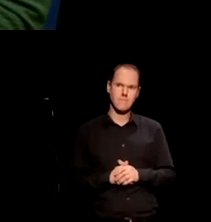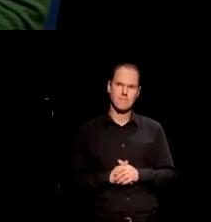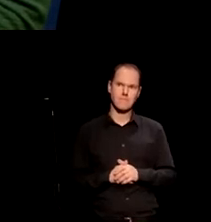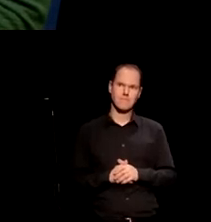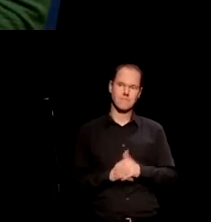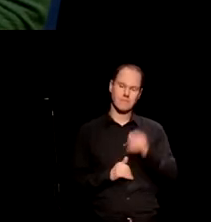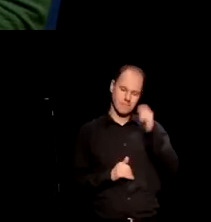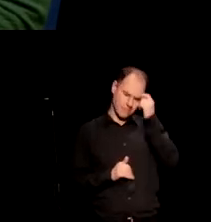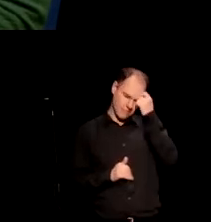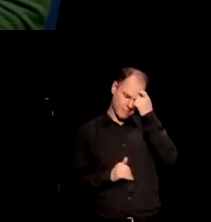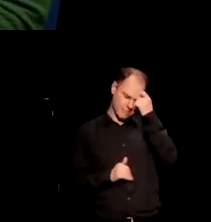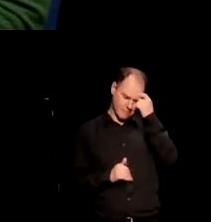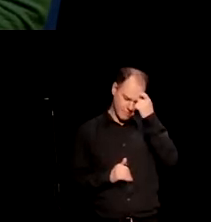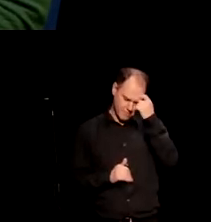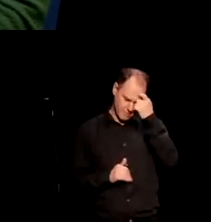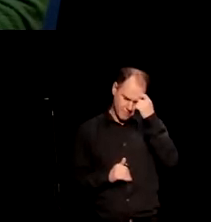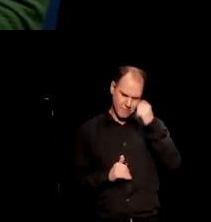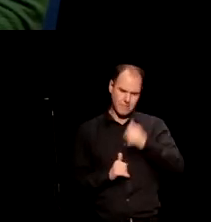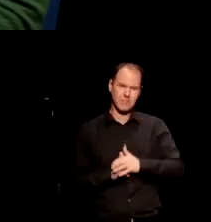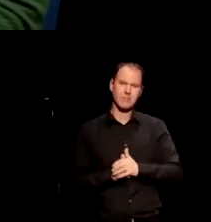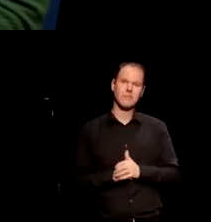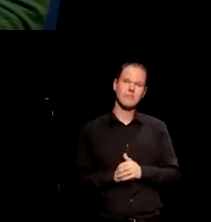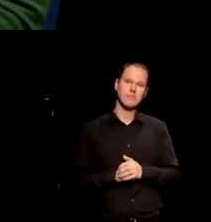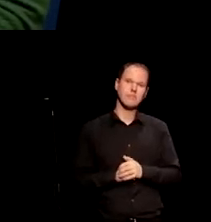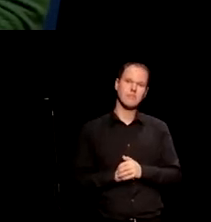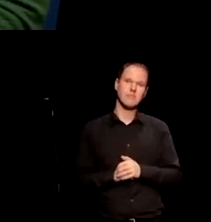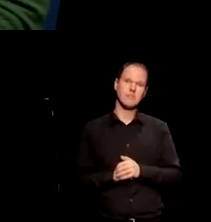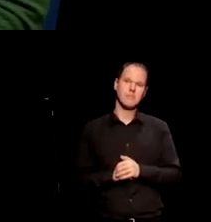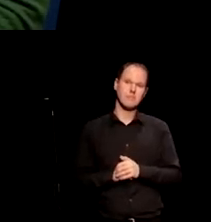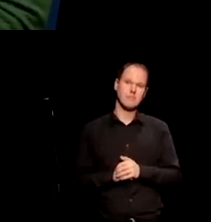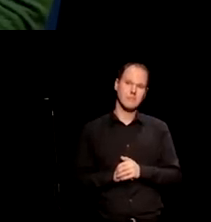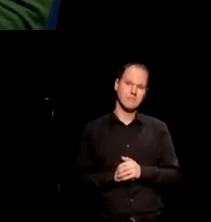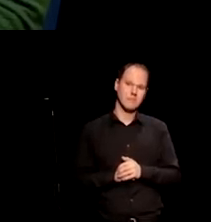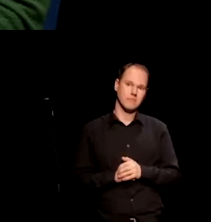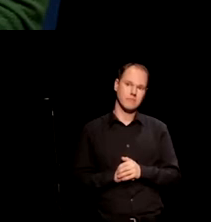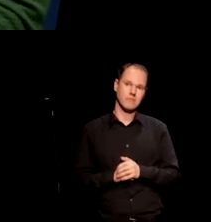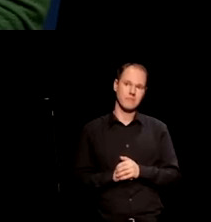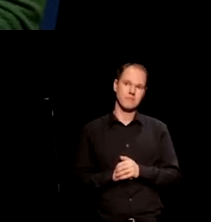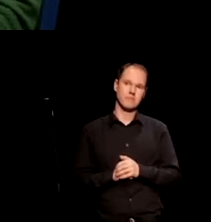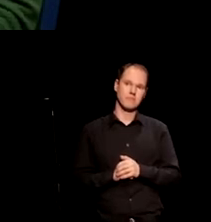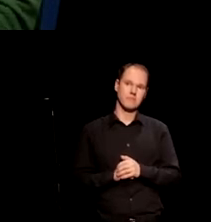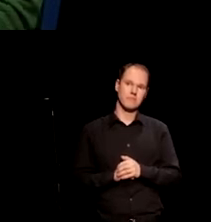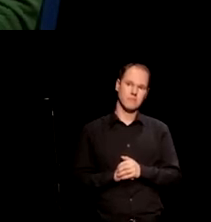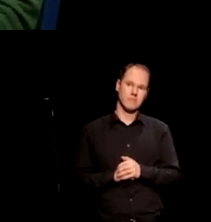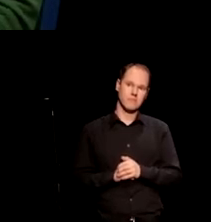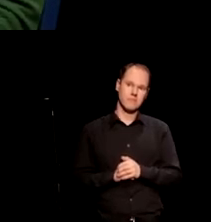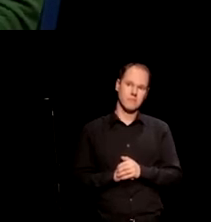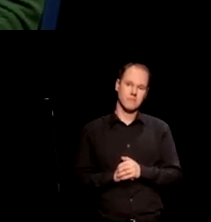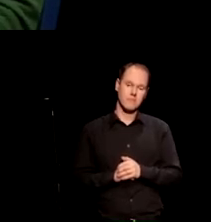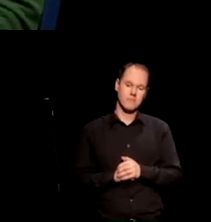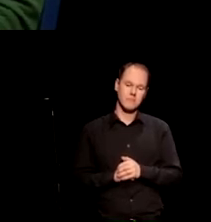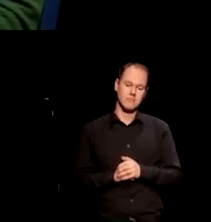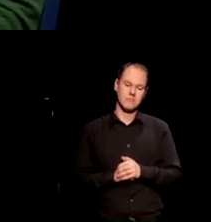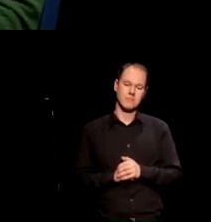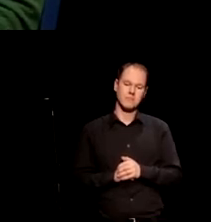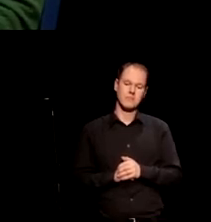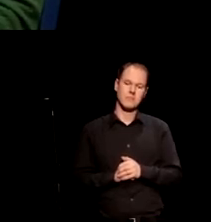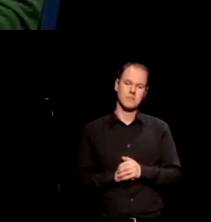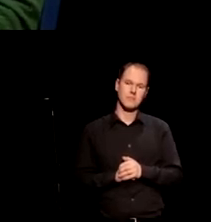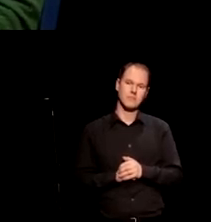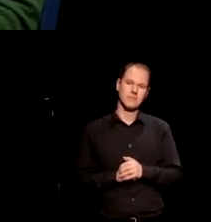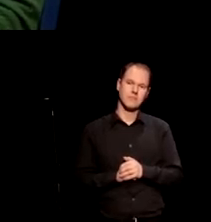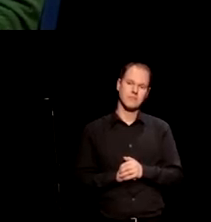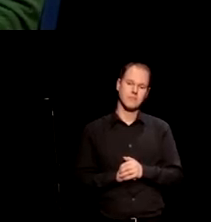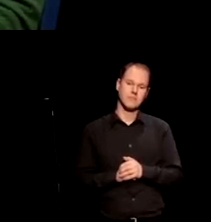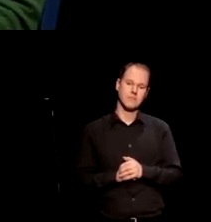suppose it's easy to fall into language that's like quite passive when it comes to the institution of the time itself. And I'm just wondering about,